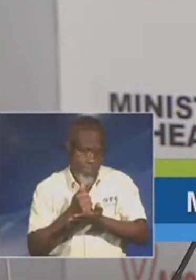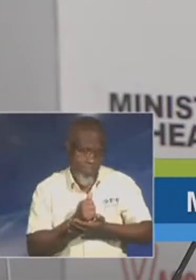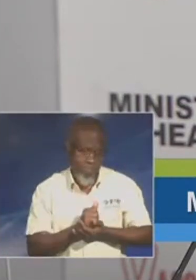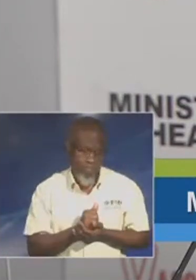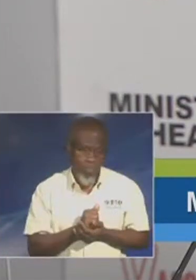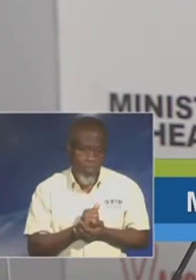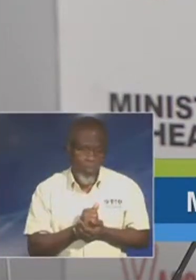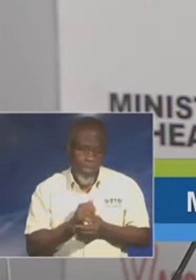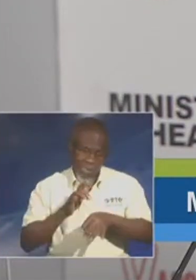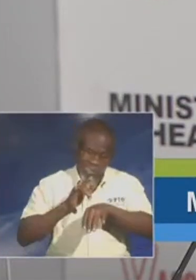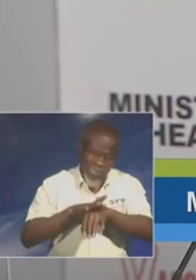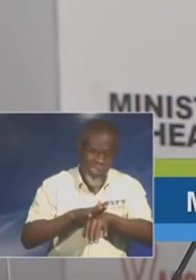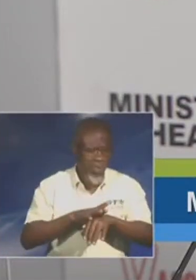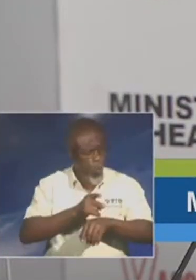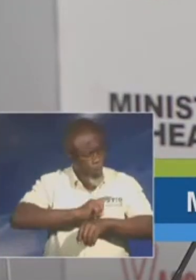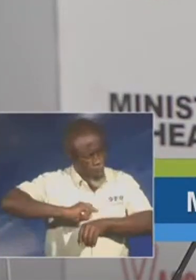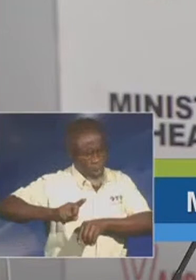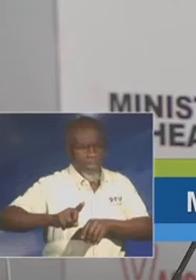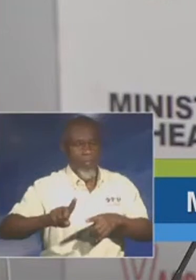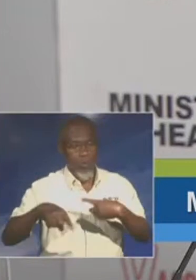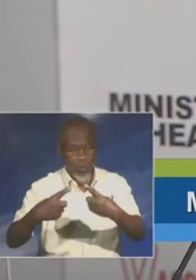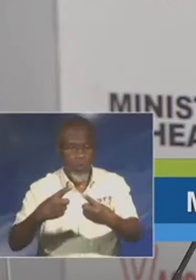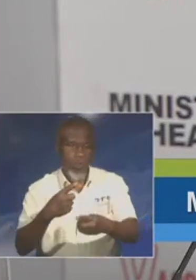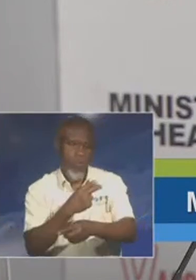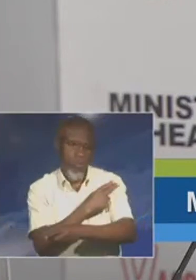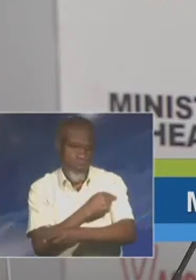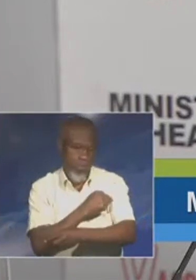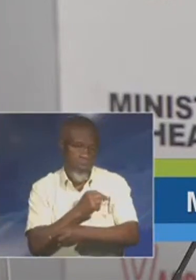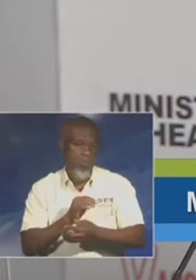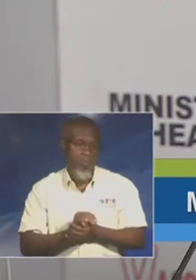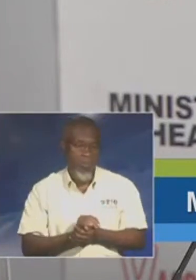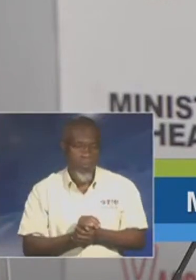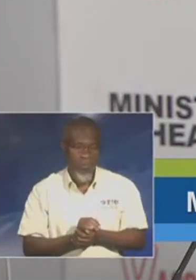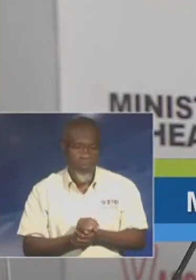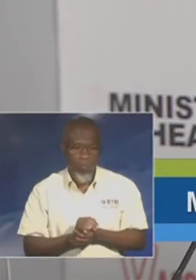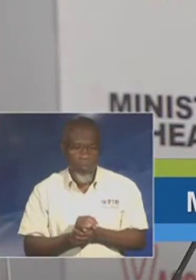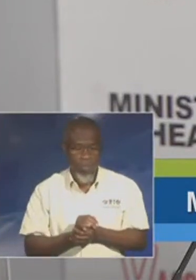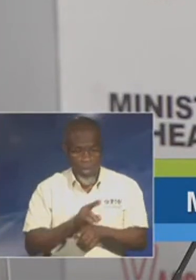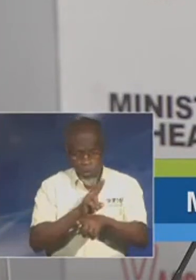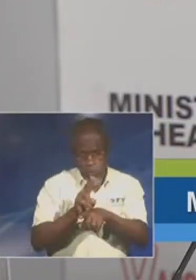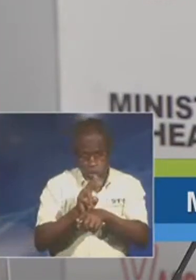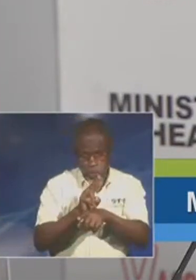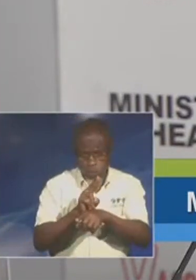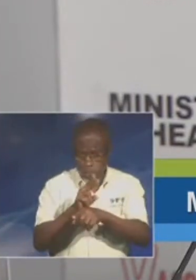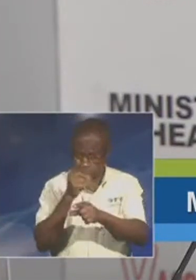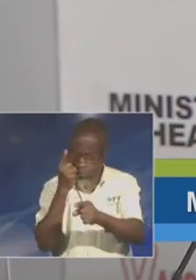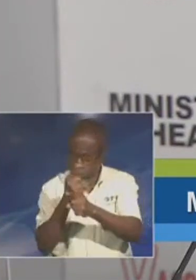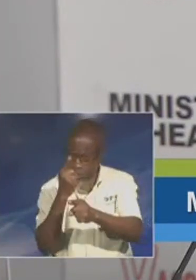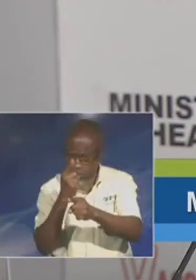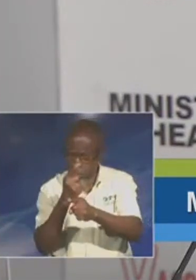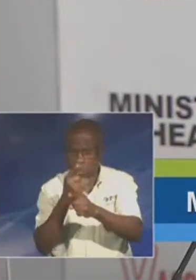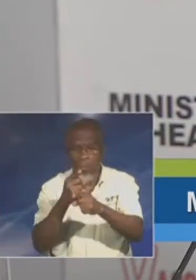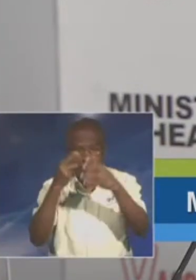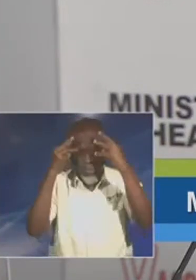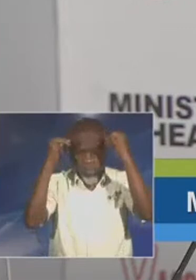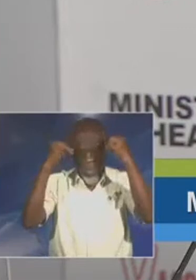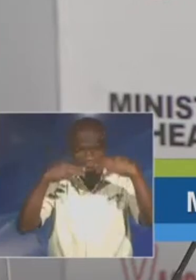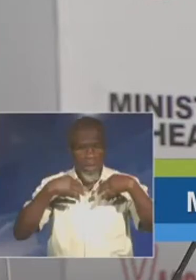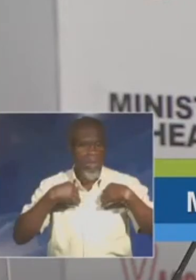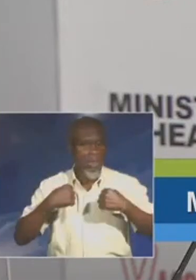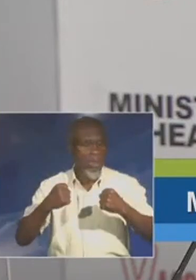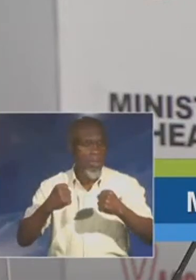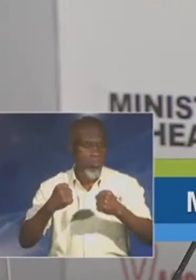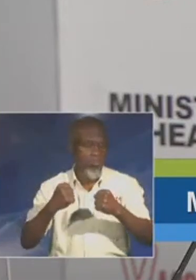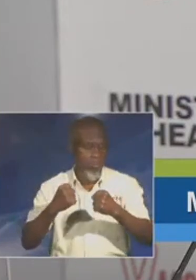attention, and the use of Ministry of Health approved treatment protocols and guidelines has been demonstrated to